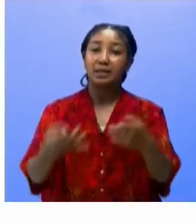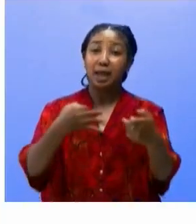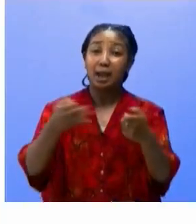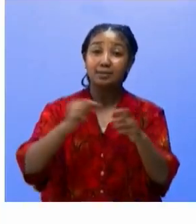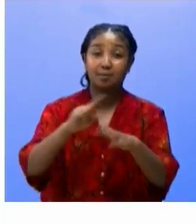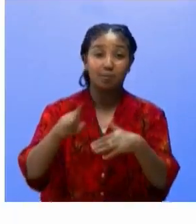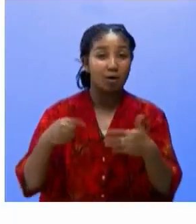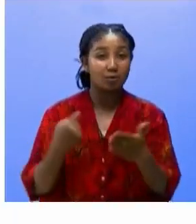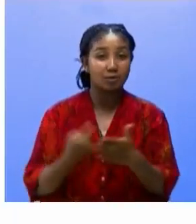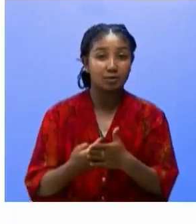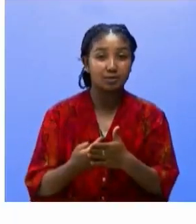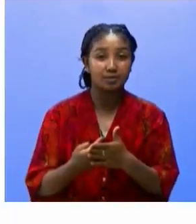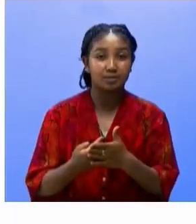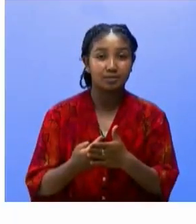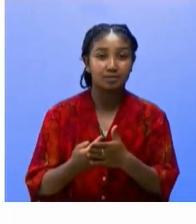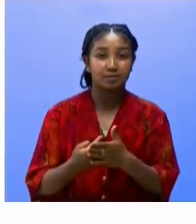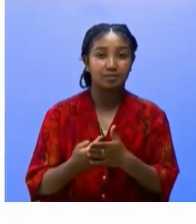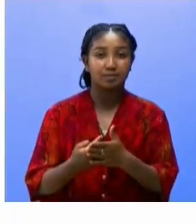about